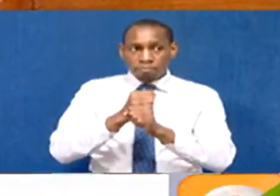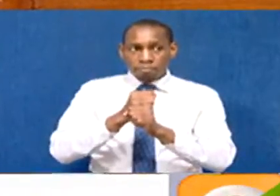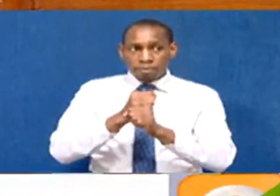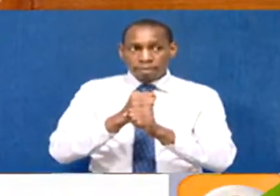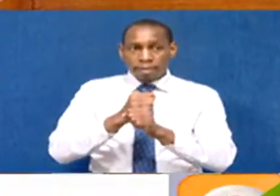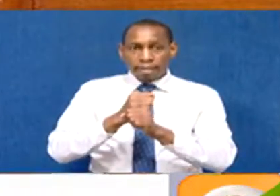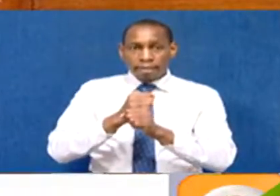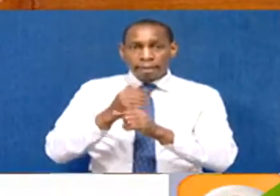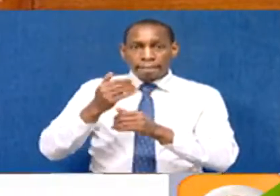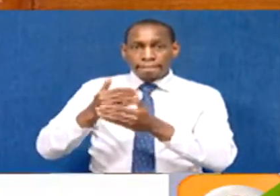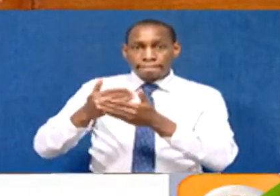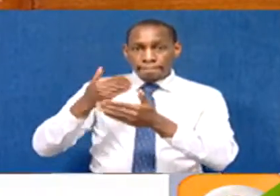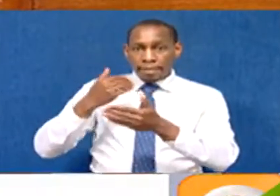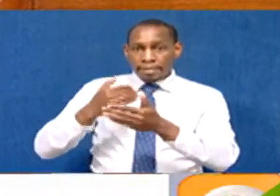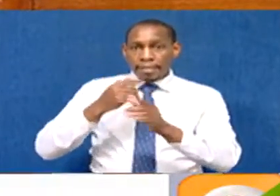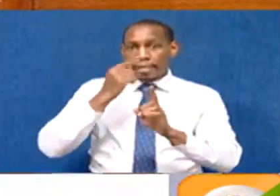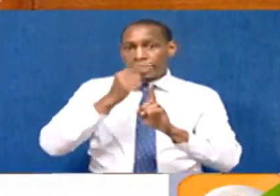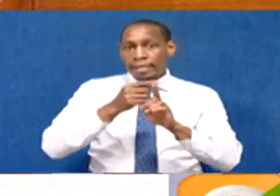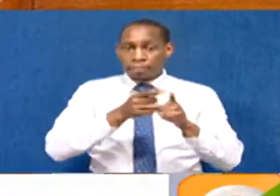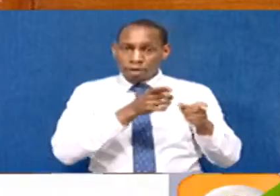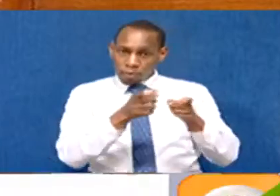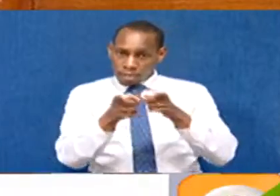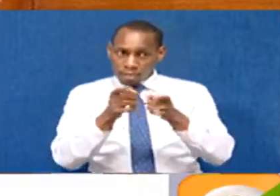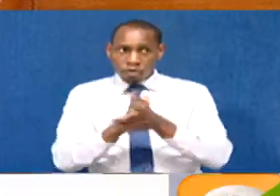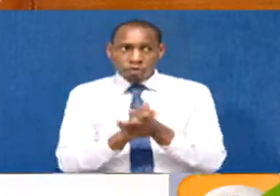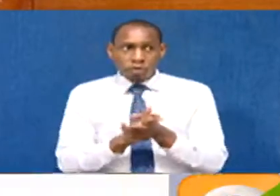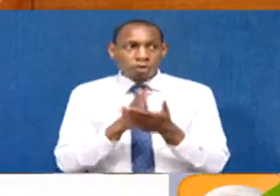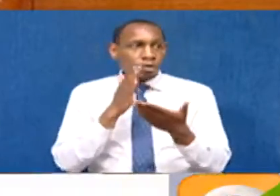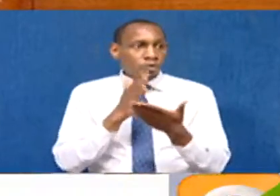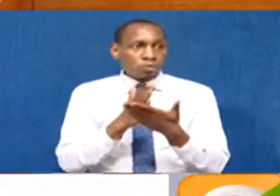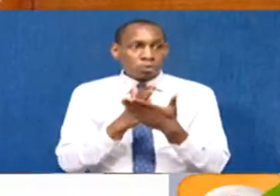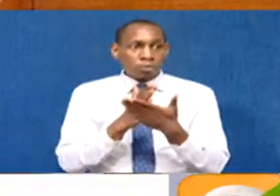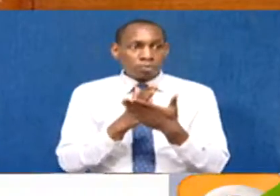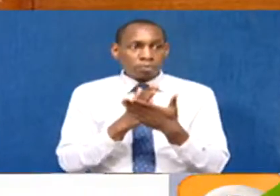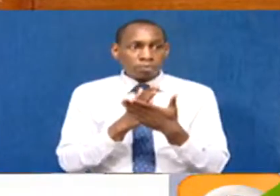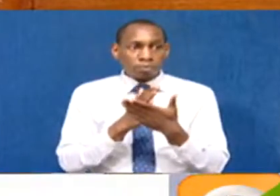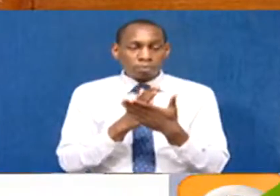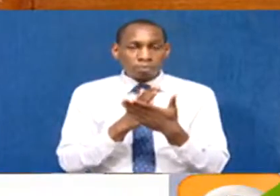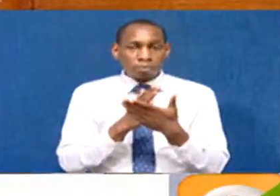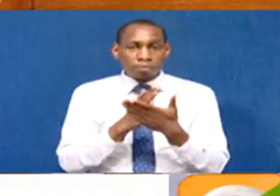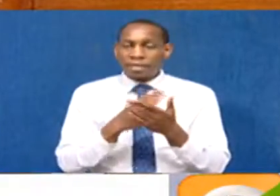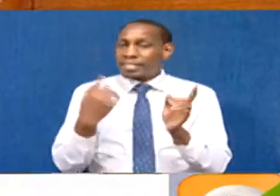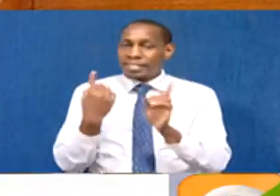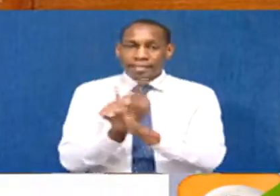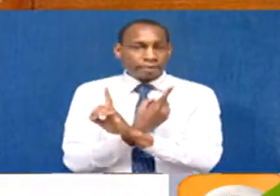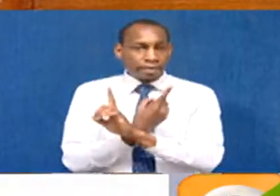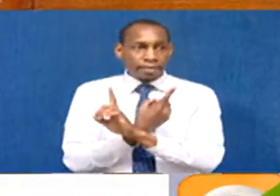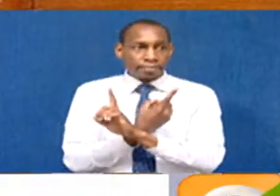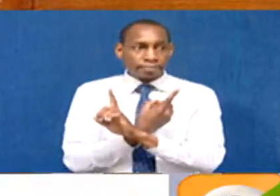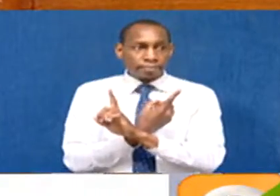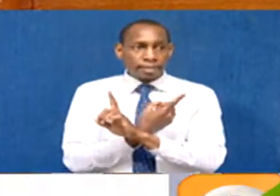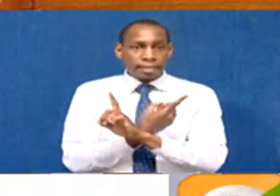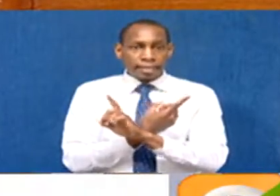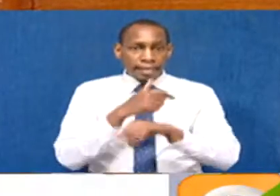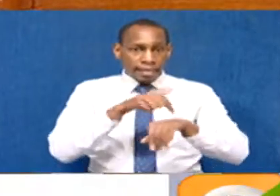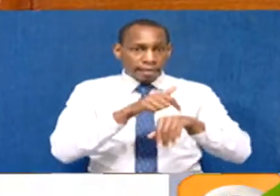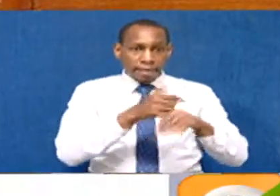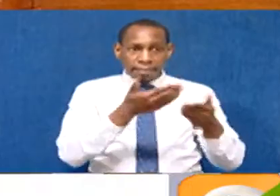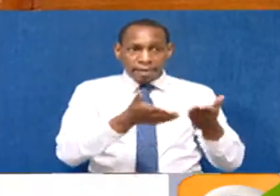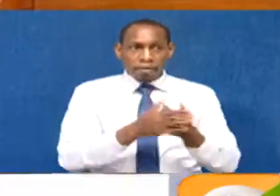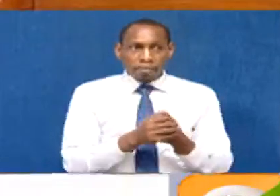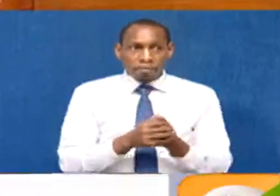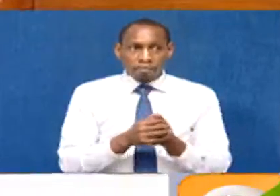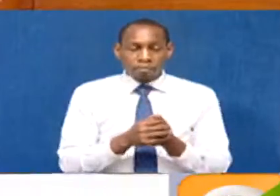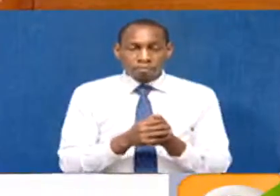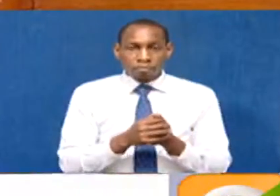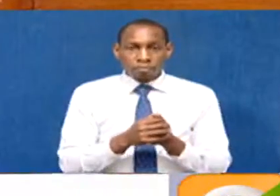the previous term was completely not the same way this term has been